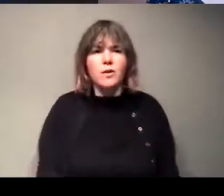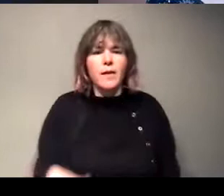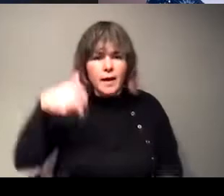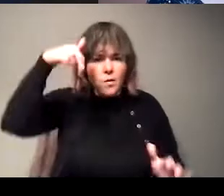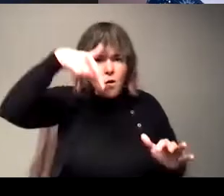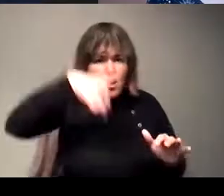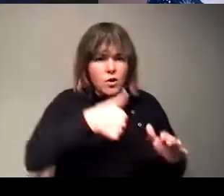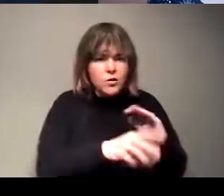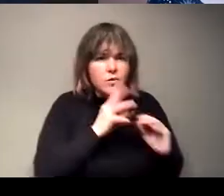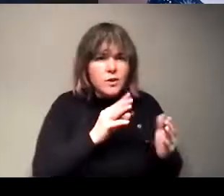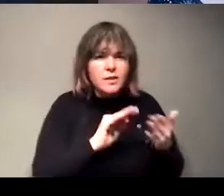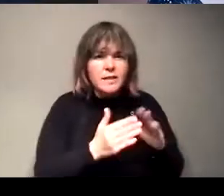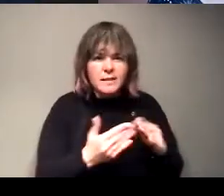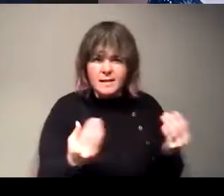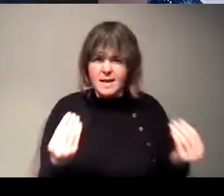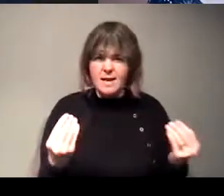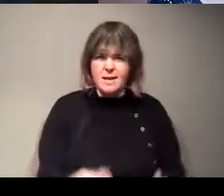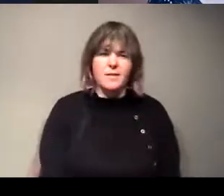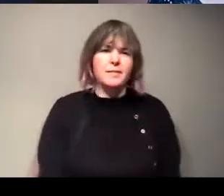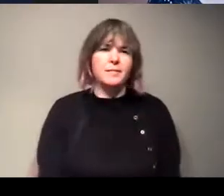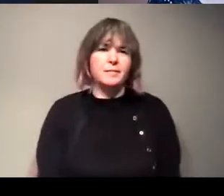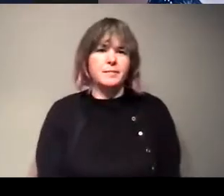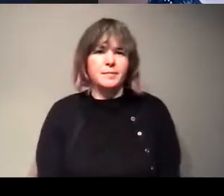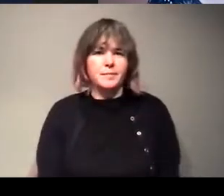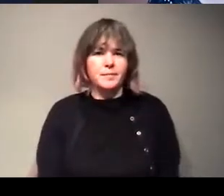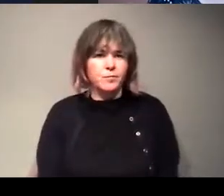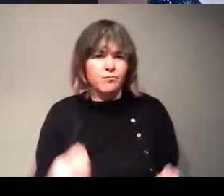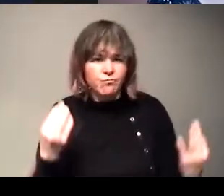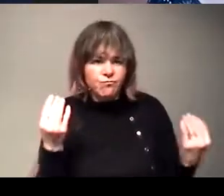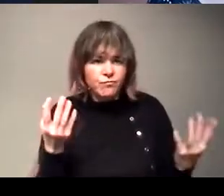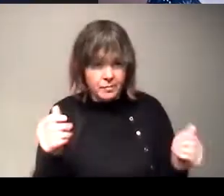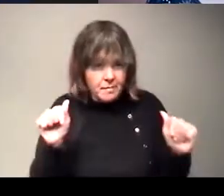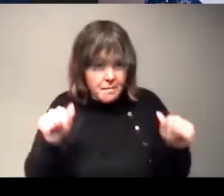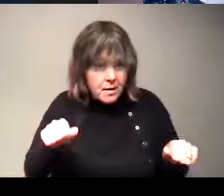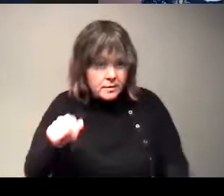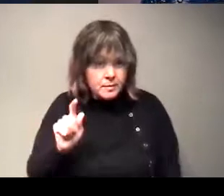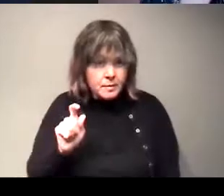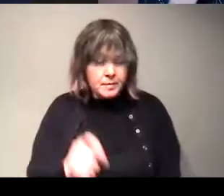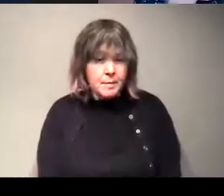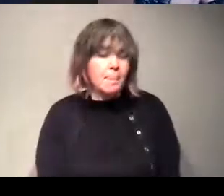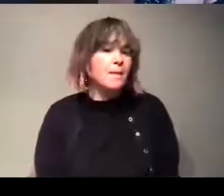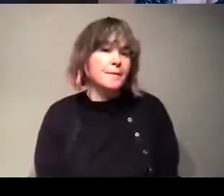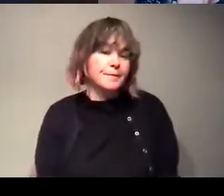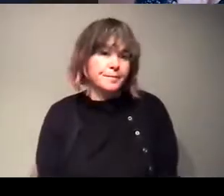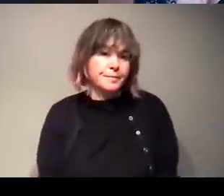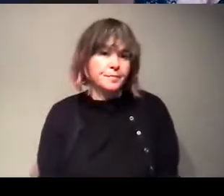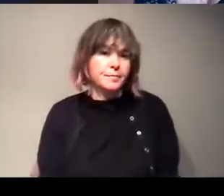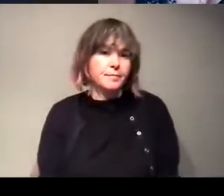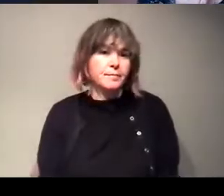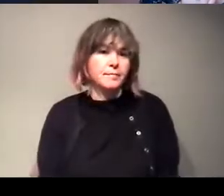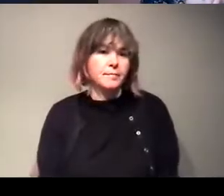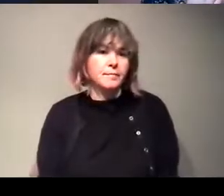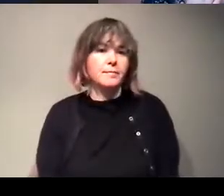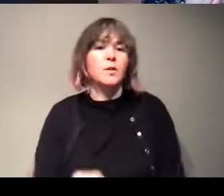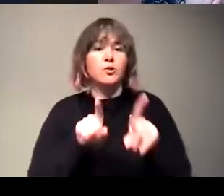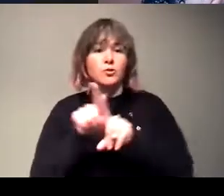city. So what do you know about that? Is it possible? How is that working? So Star Wars